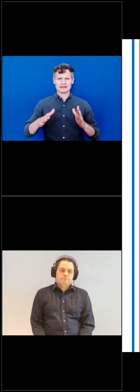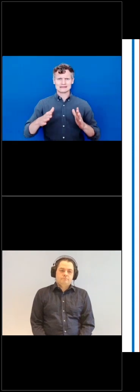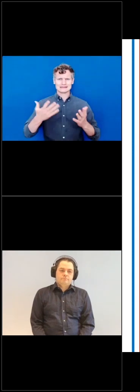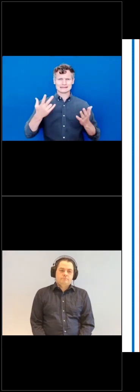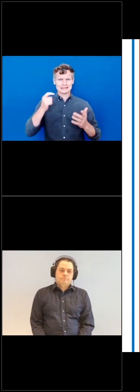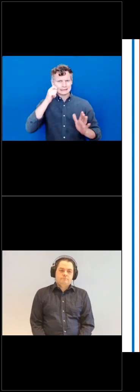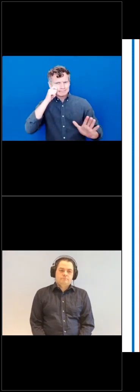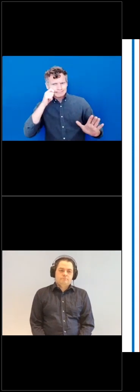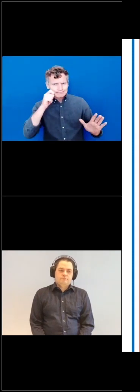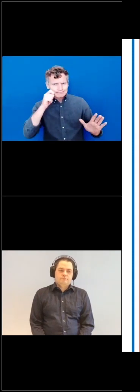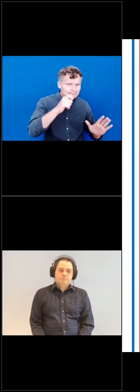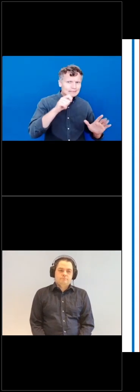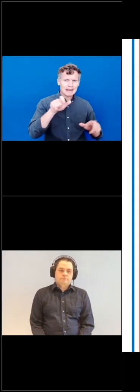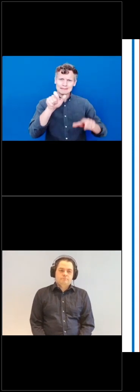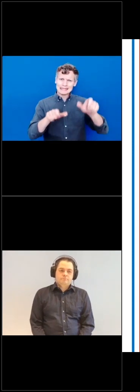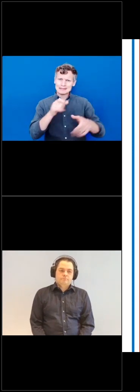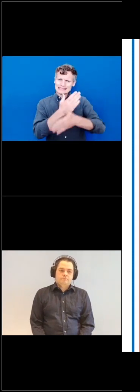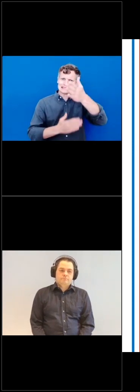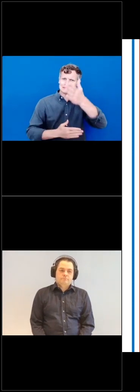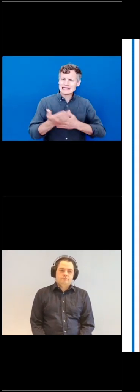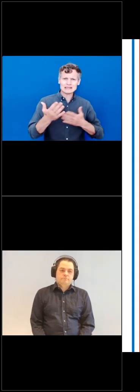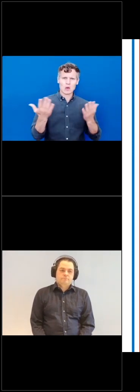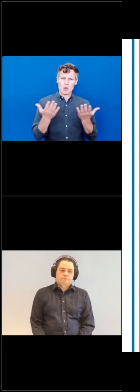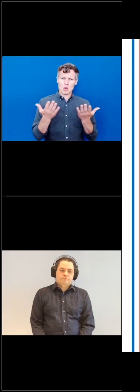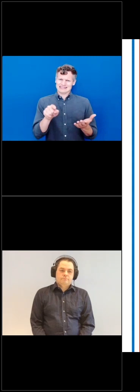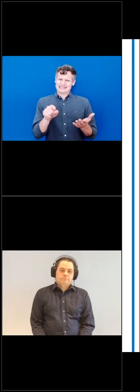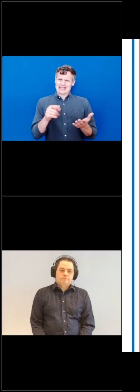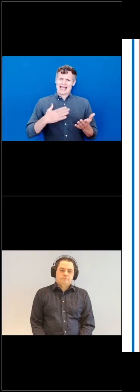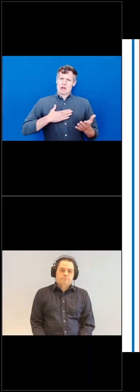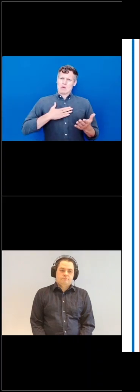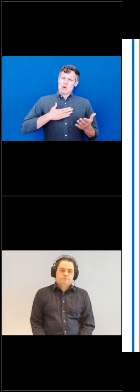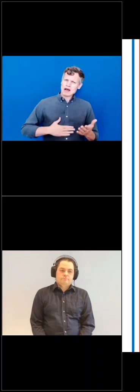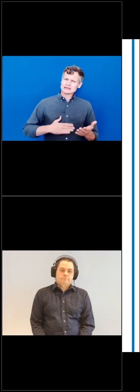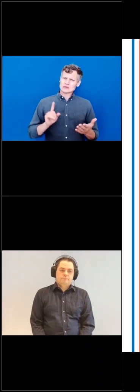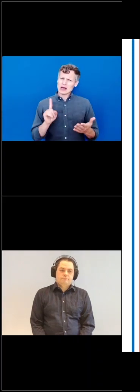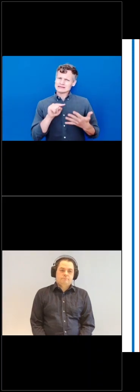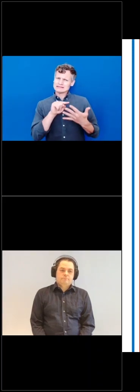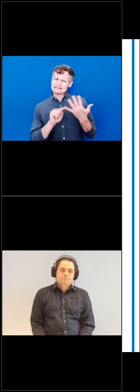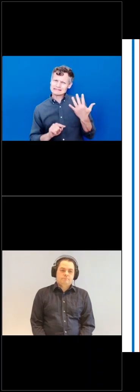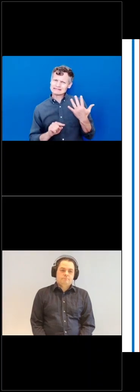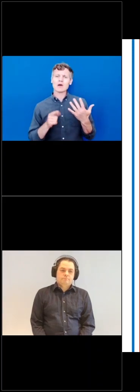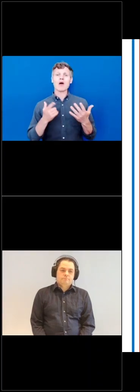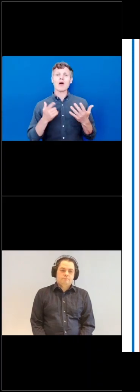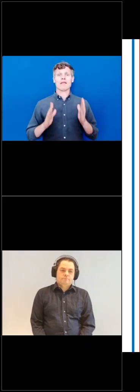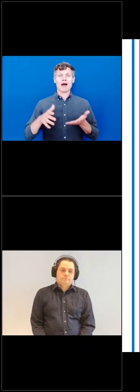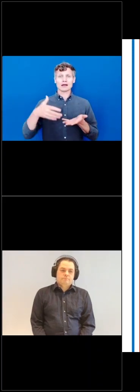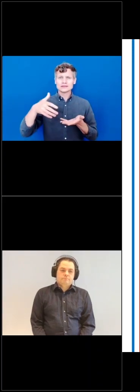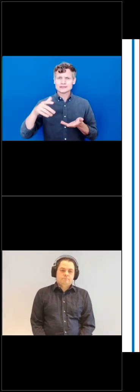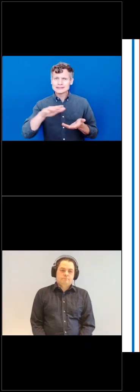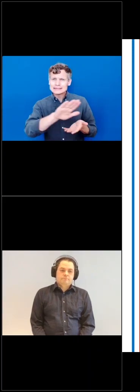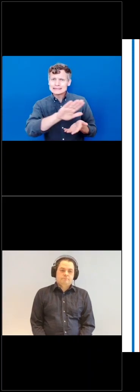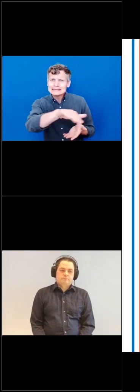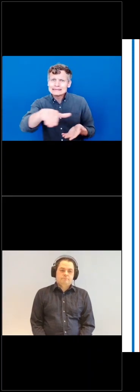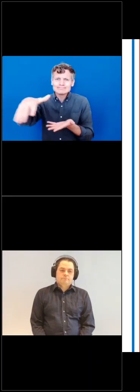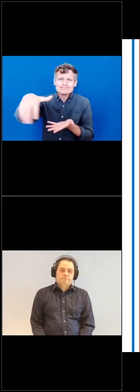disabilities by collecting as much as possible disaggregated data. So for example, when we conduct CAP surveys